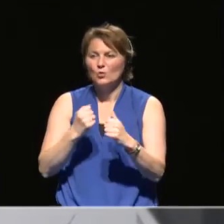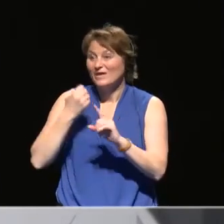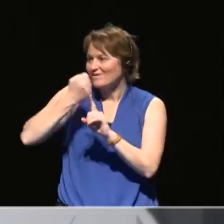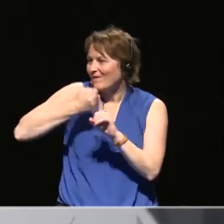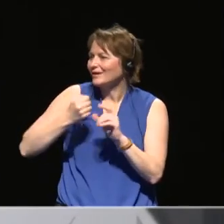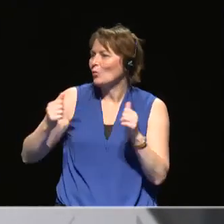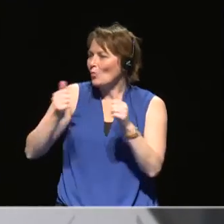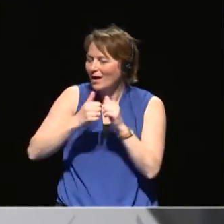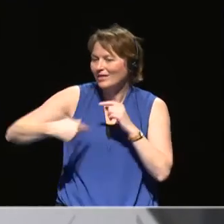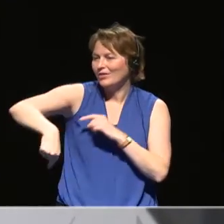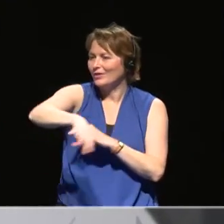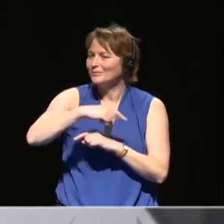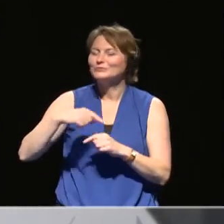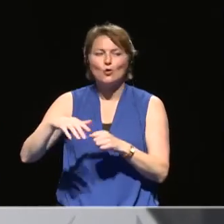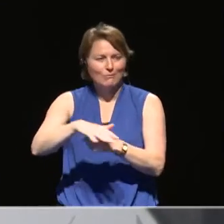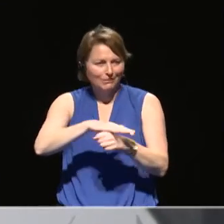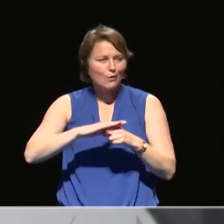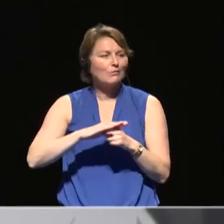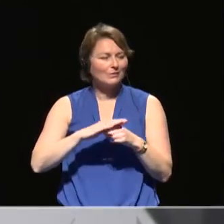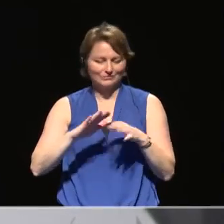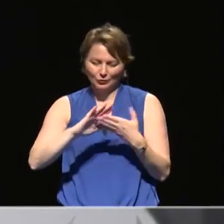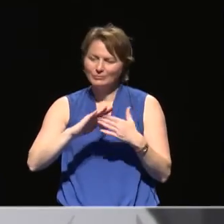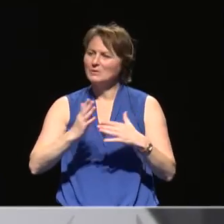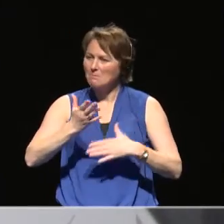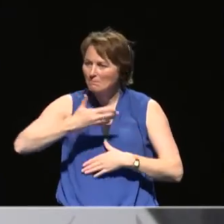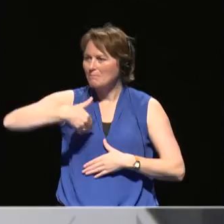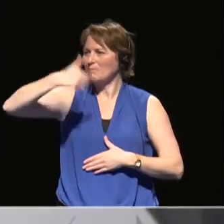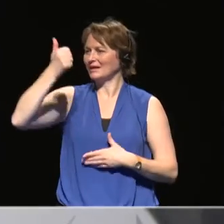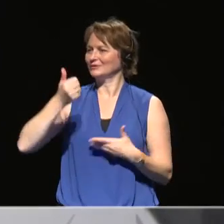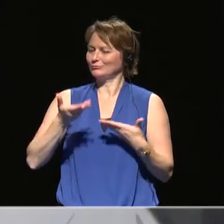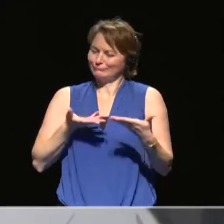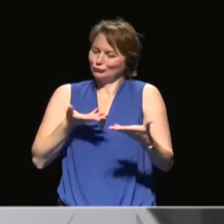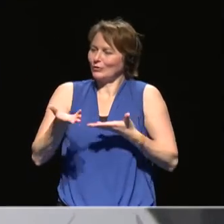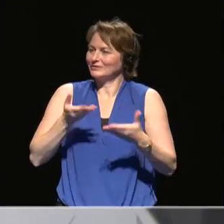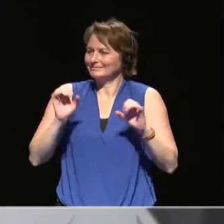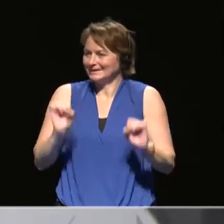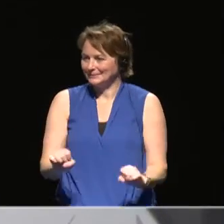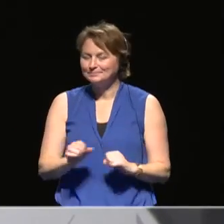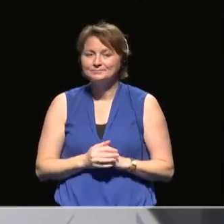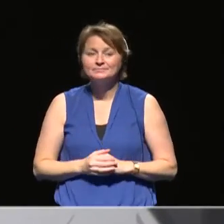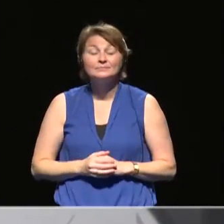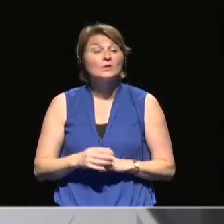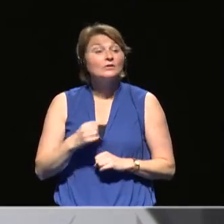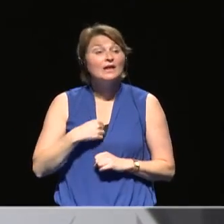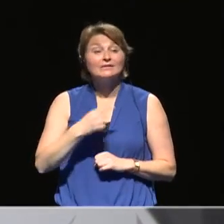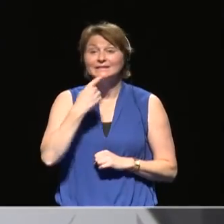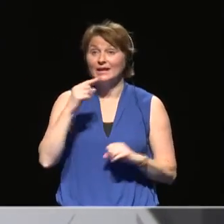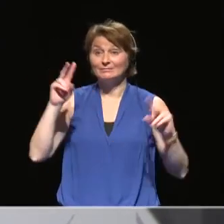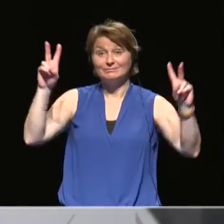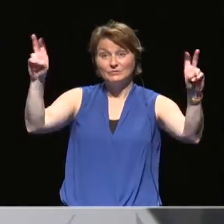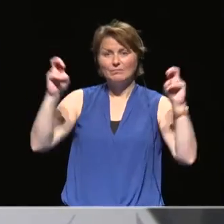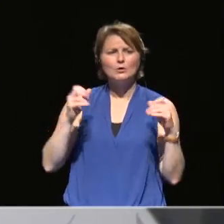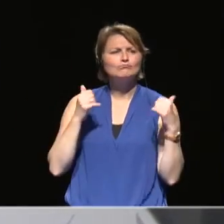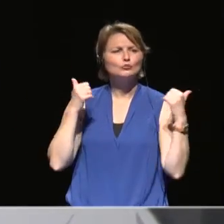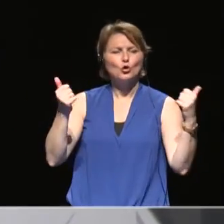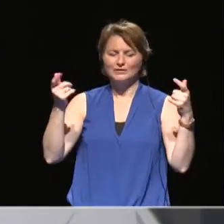have better social services. Now, when we talk about good governance, we